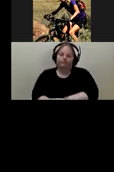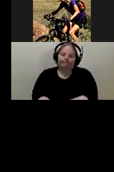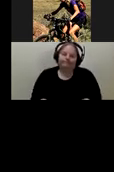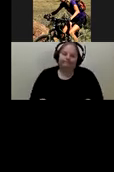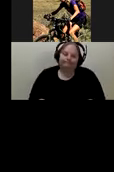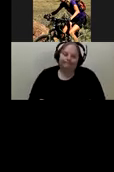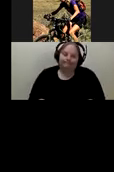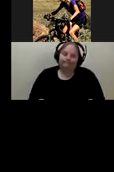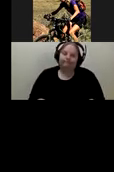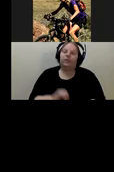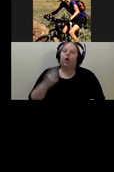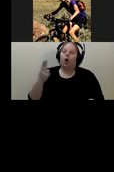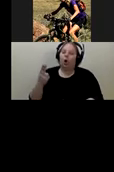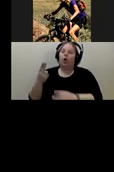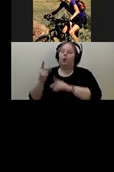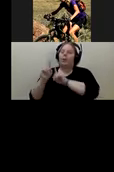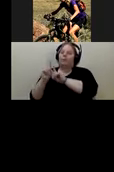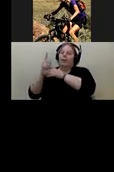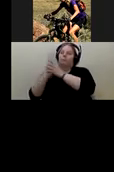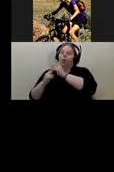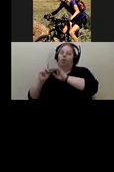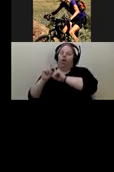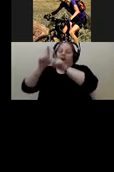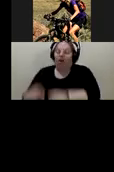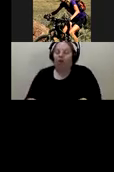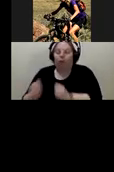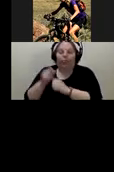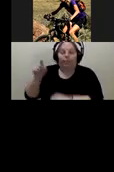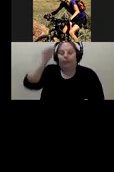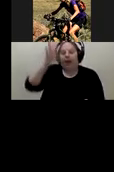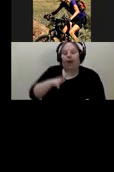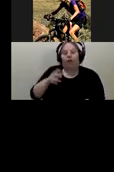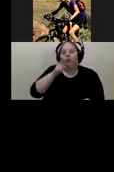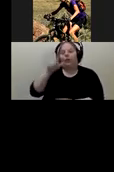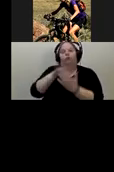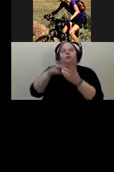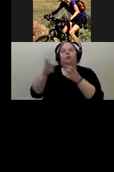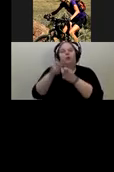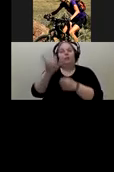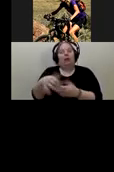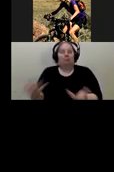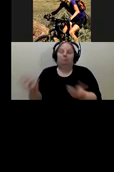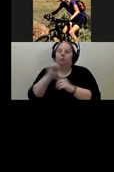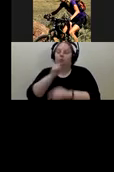Oh, throw yourself down with him. Well, that's one way that you wouldn't have to deal with it, isn't it?